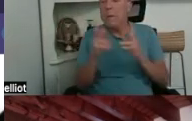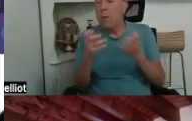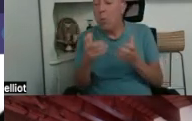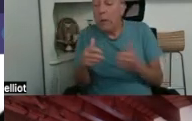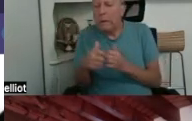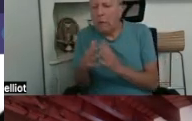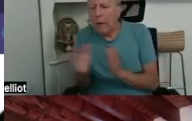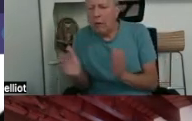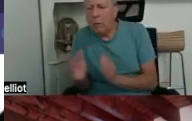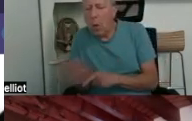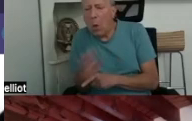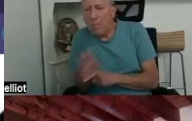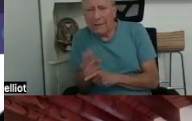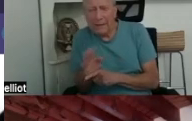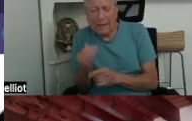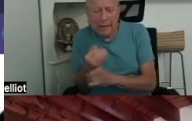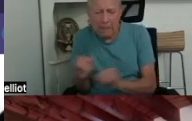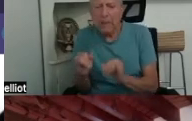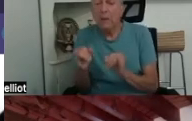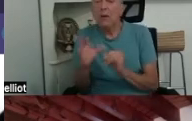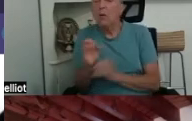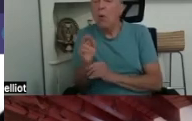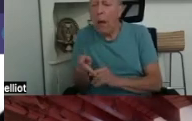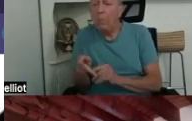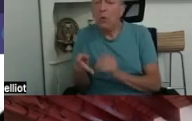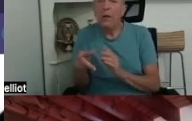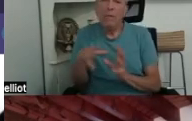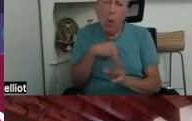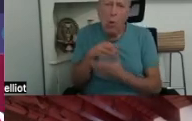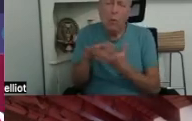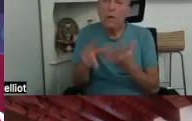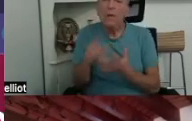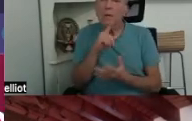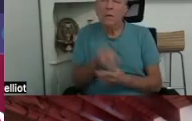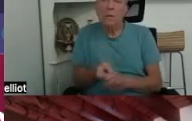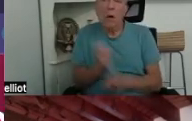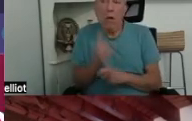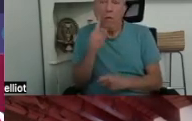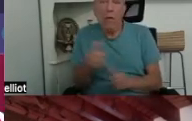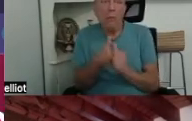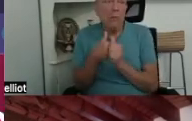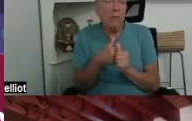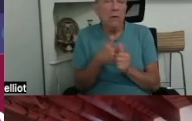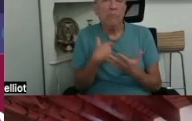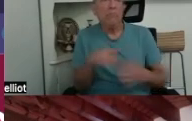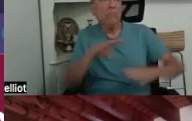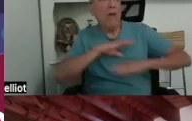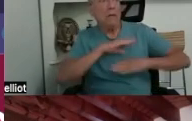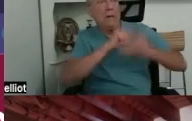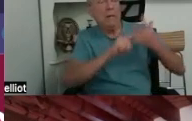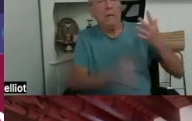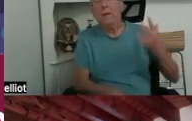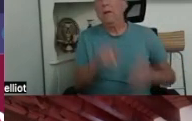smaller businesses, cooperatively owned businesses. So that's part of the reason that we are here